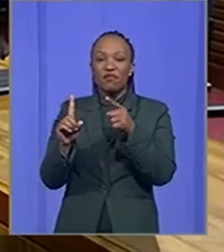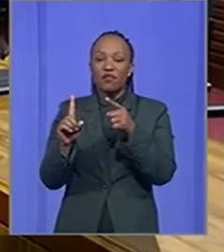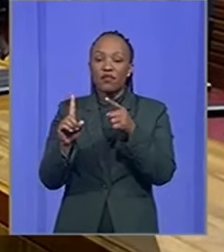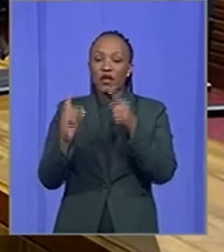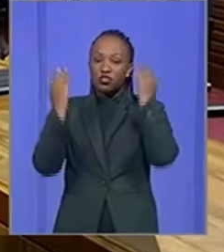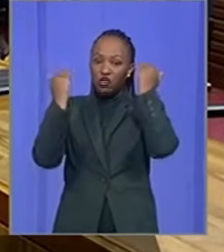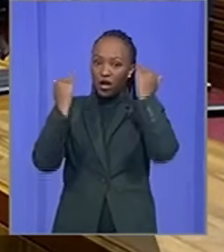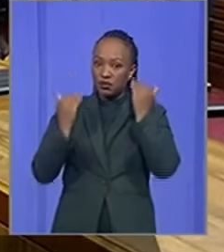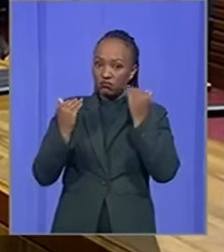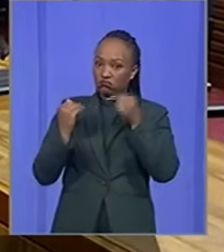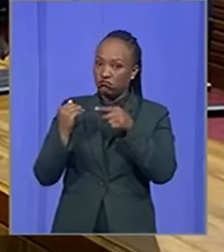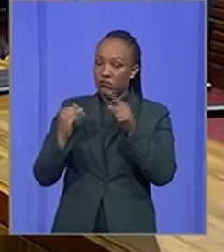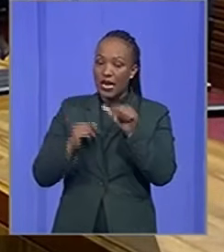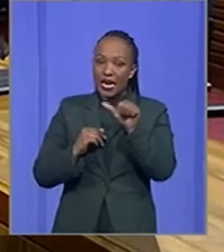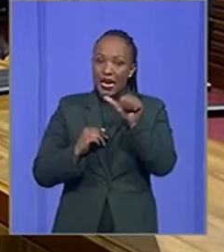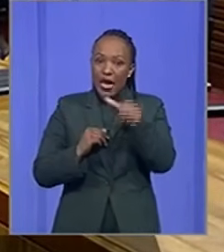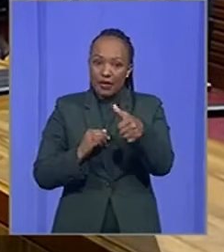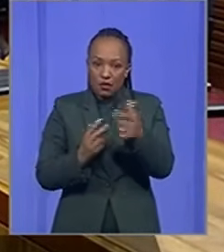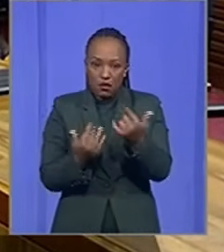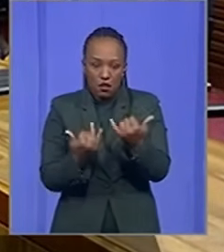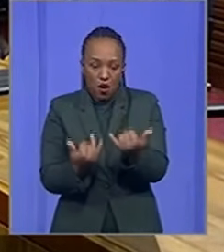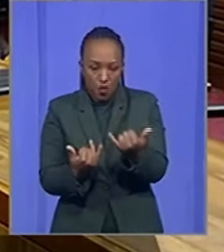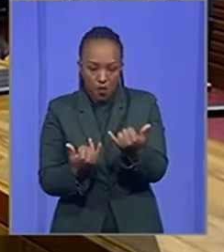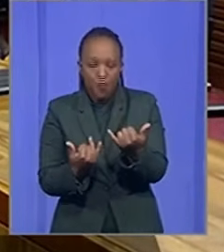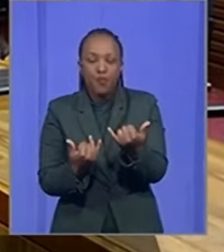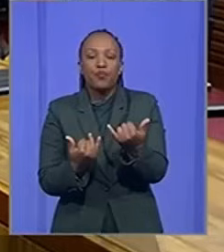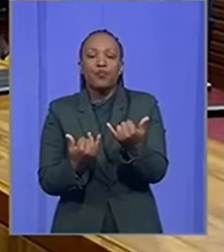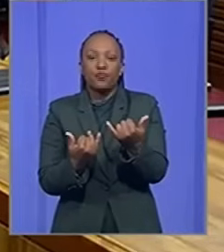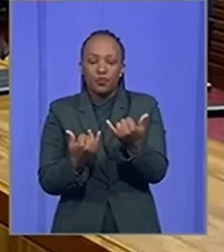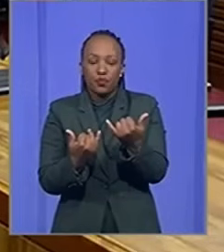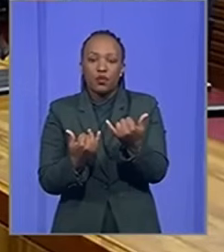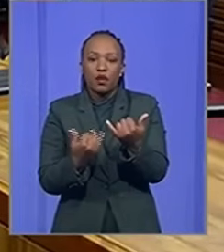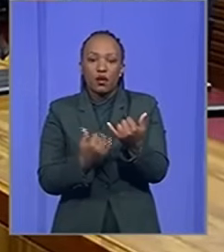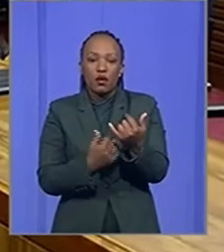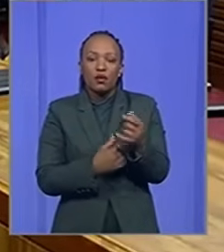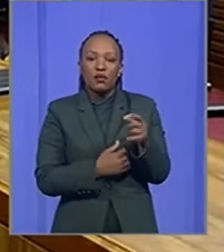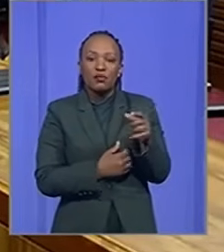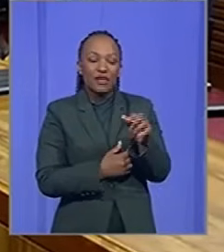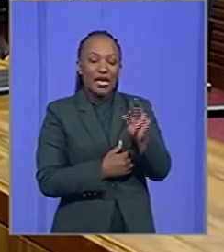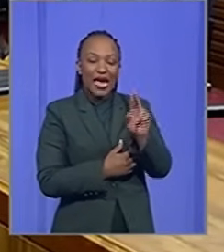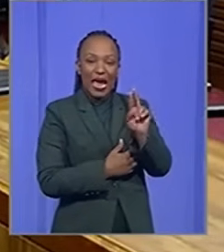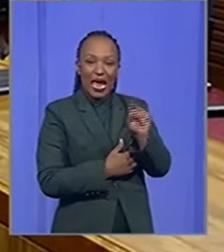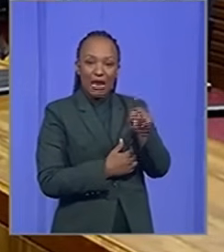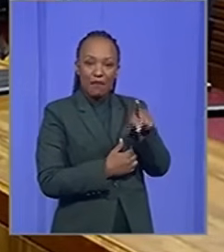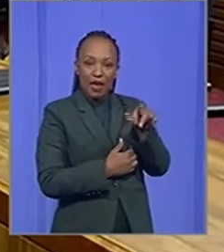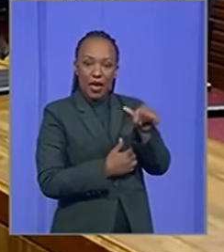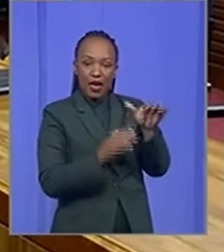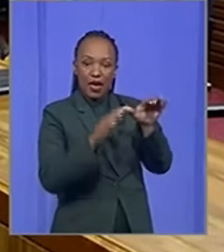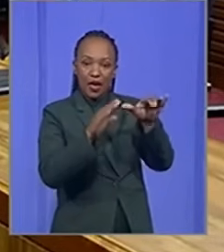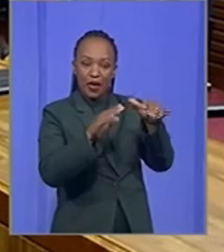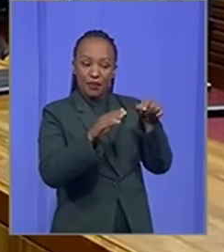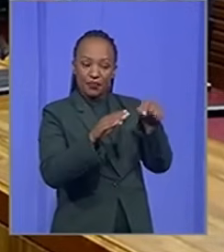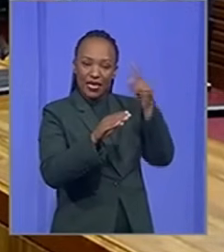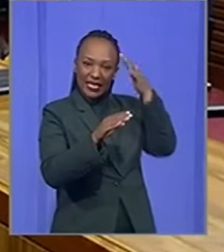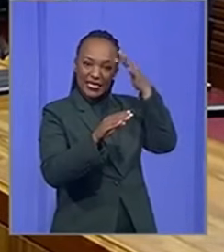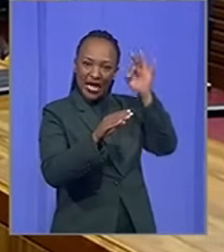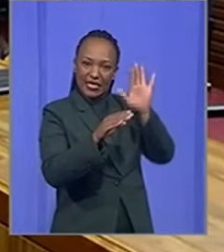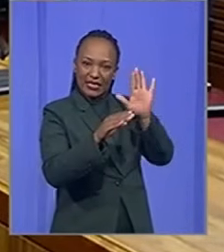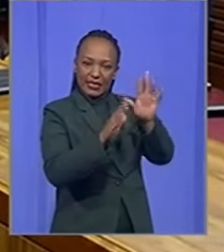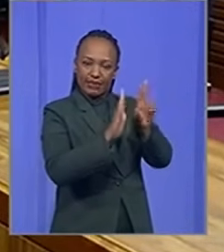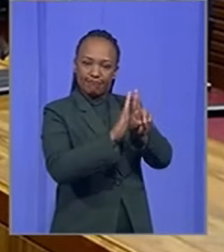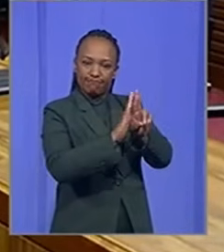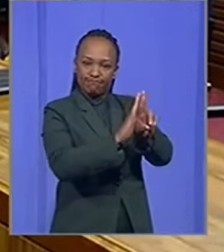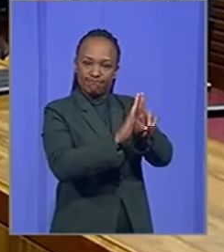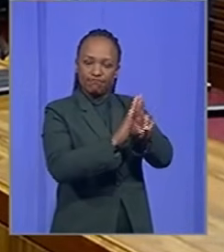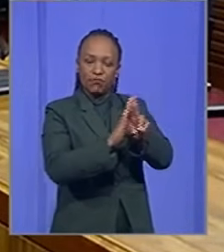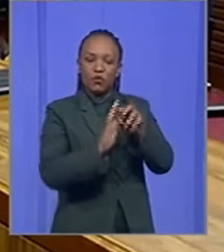we previously placed on record that the state intends indicting Mrs. Maphisa